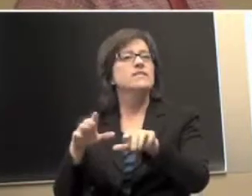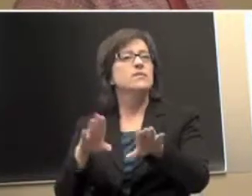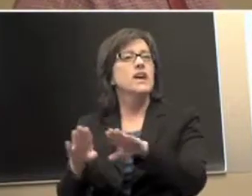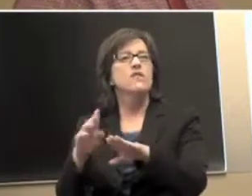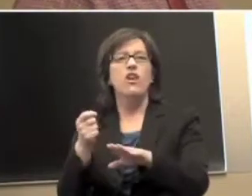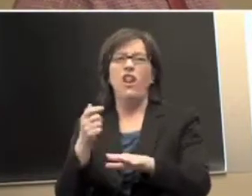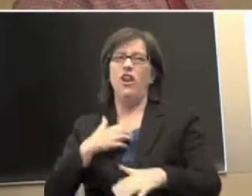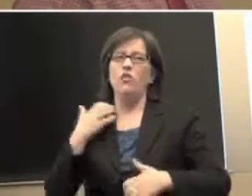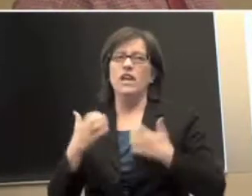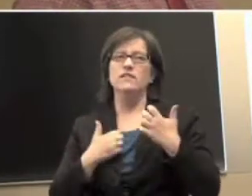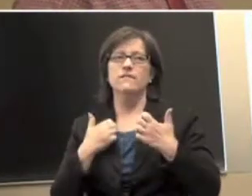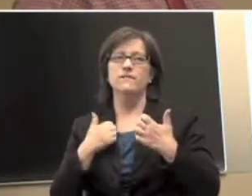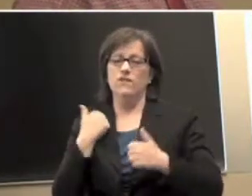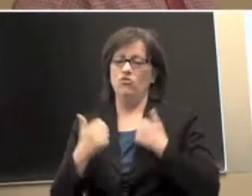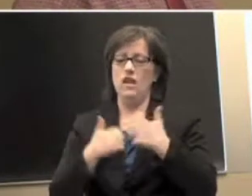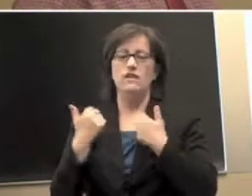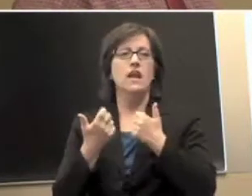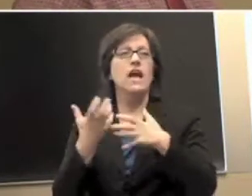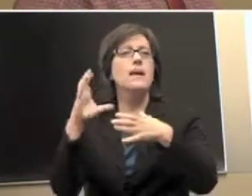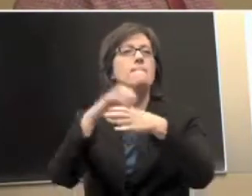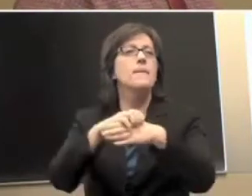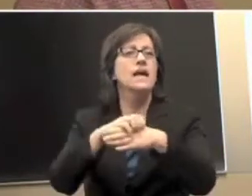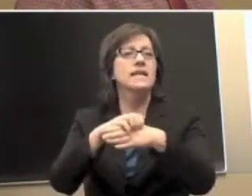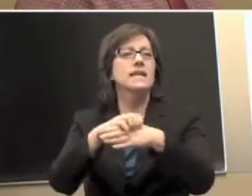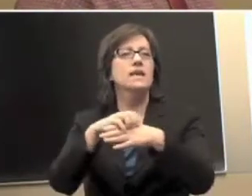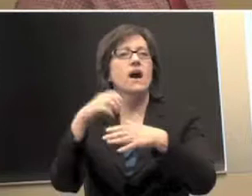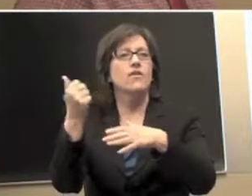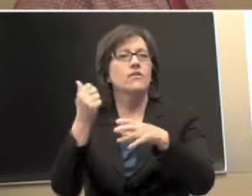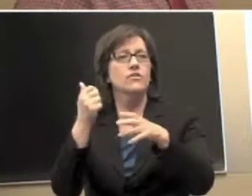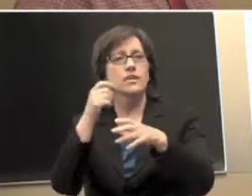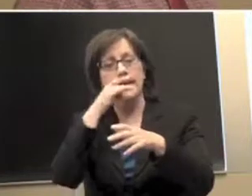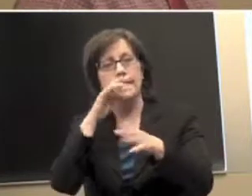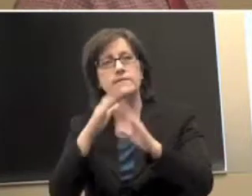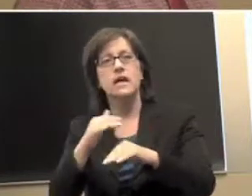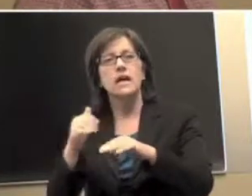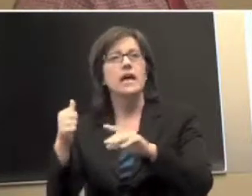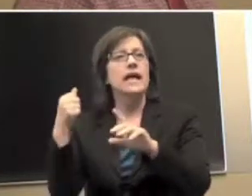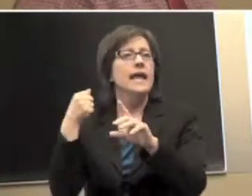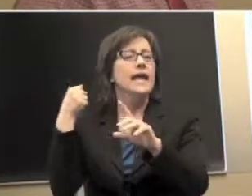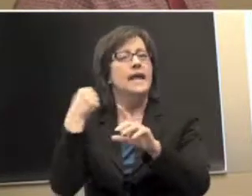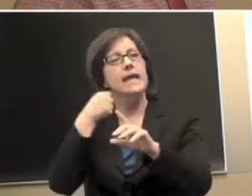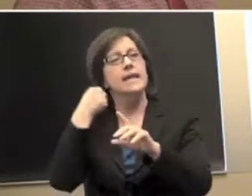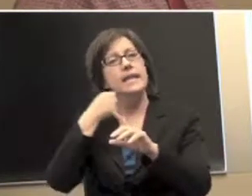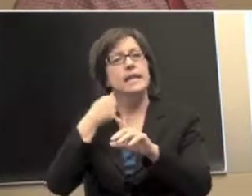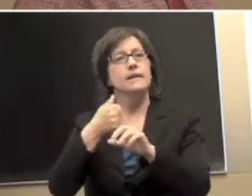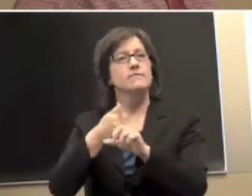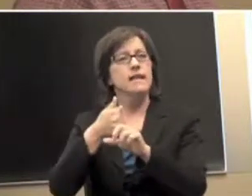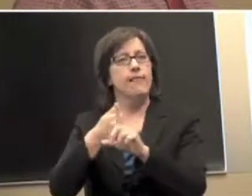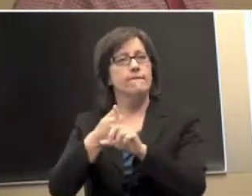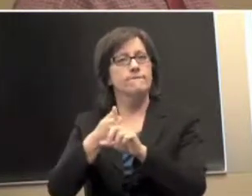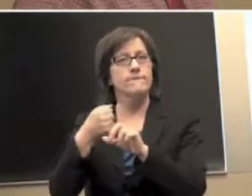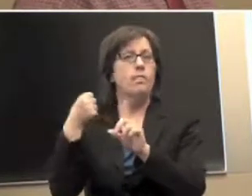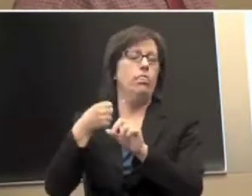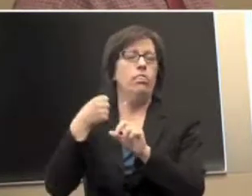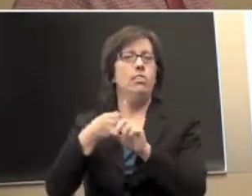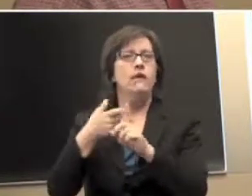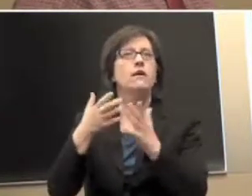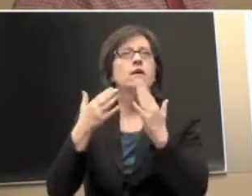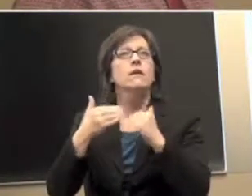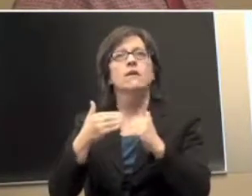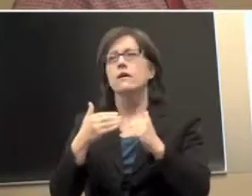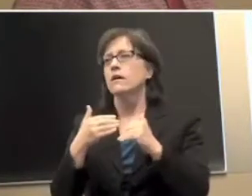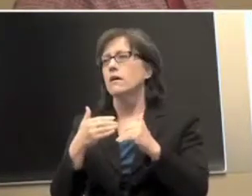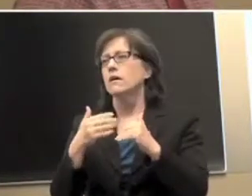aggressive, like biting others, hitting himself, he leaves. So we thought